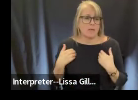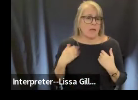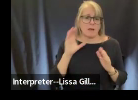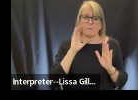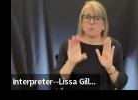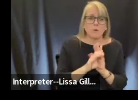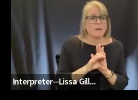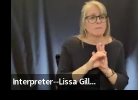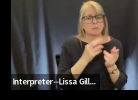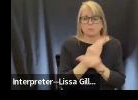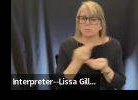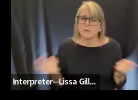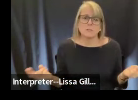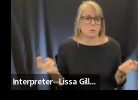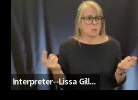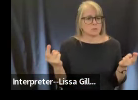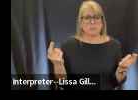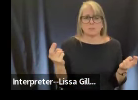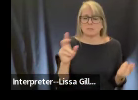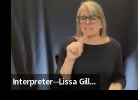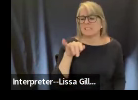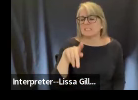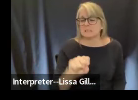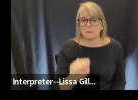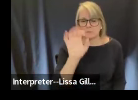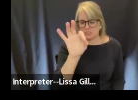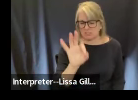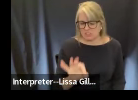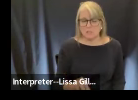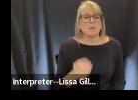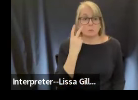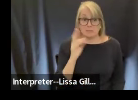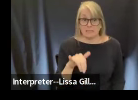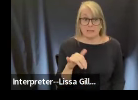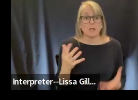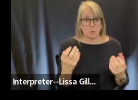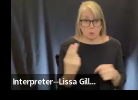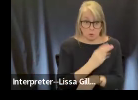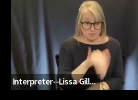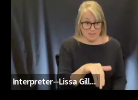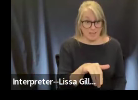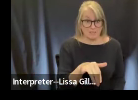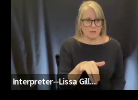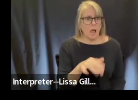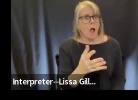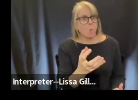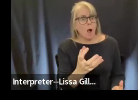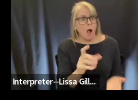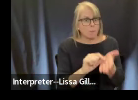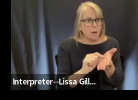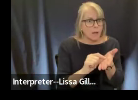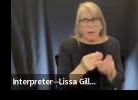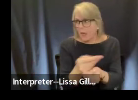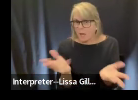and talking points and tip sheets. So if you're seeing this and you want to utilize these, get a hold of them, print them out, hand them out